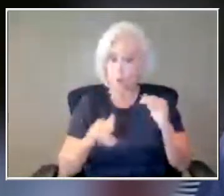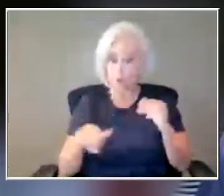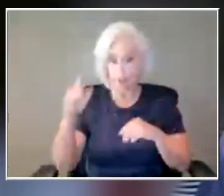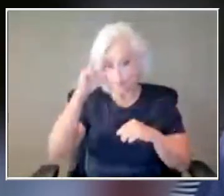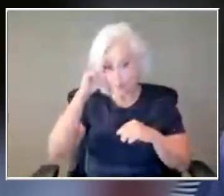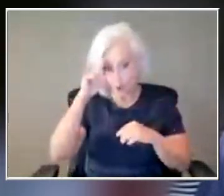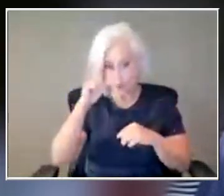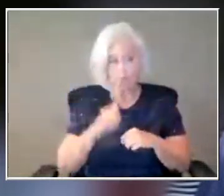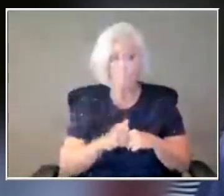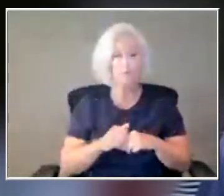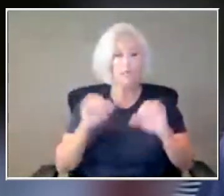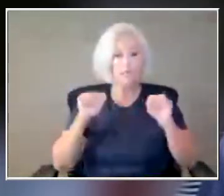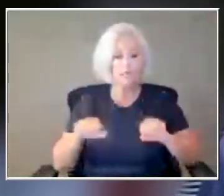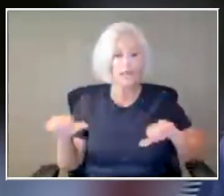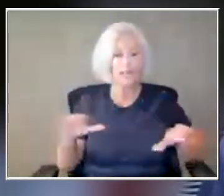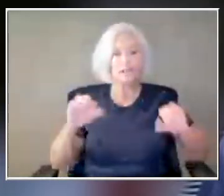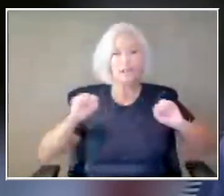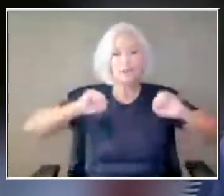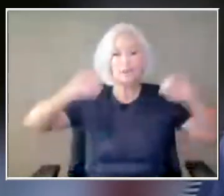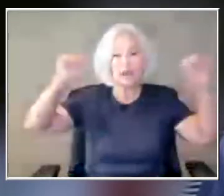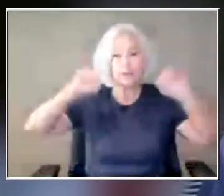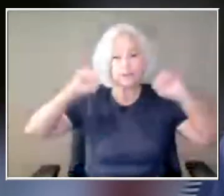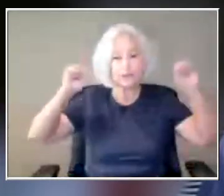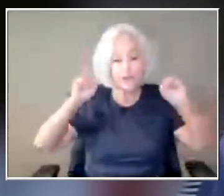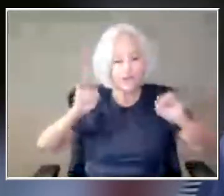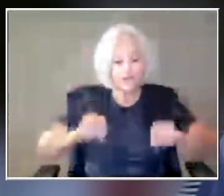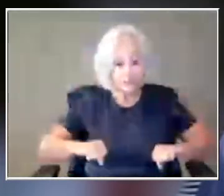my exercising and